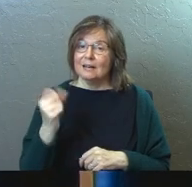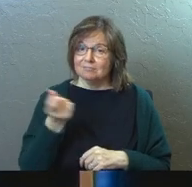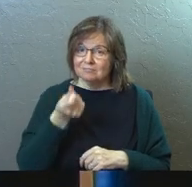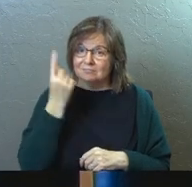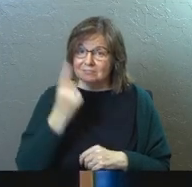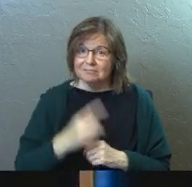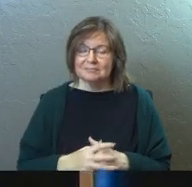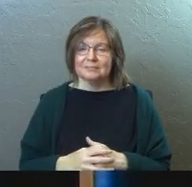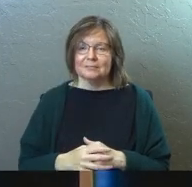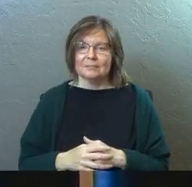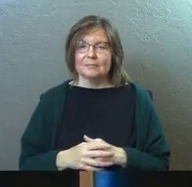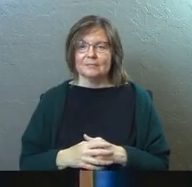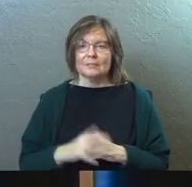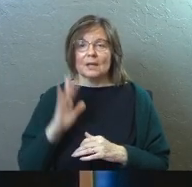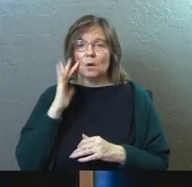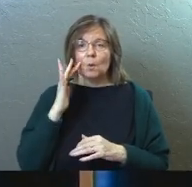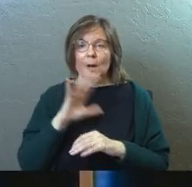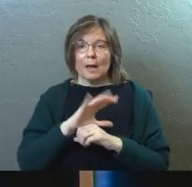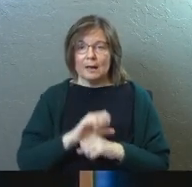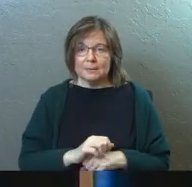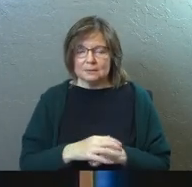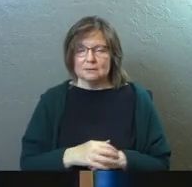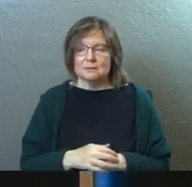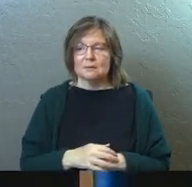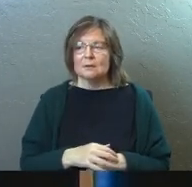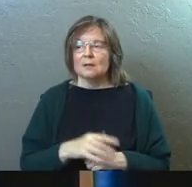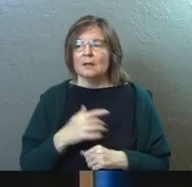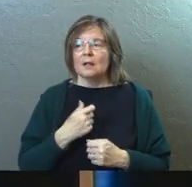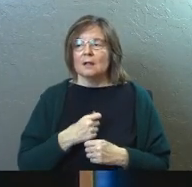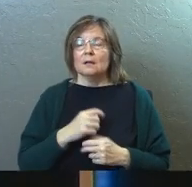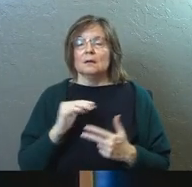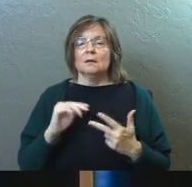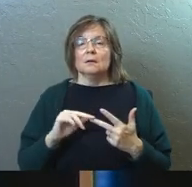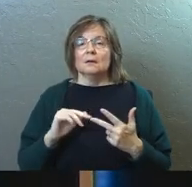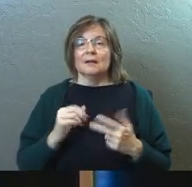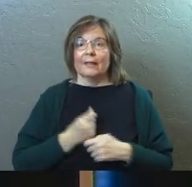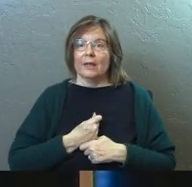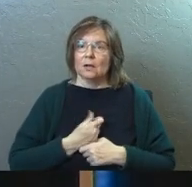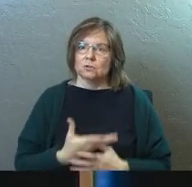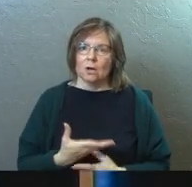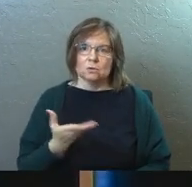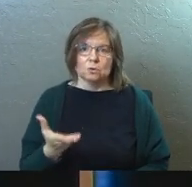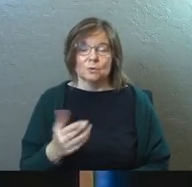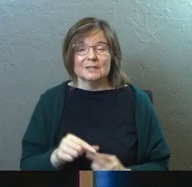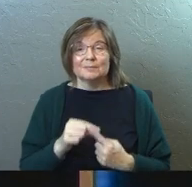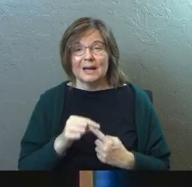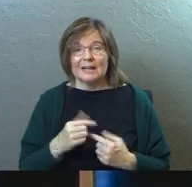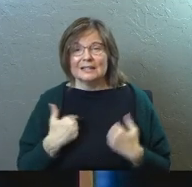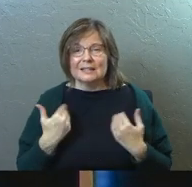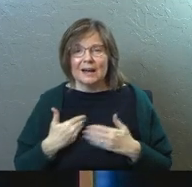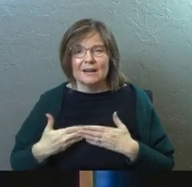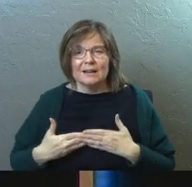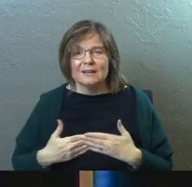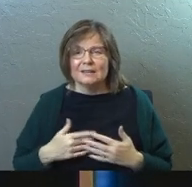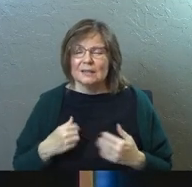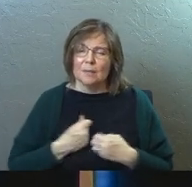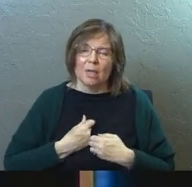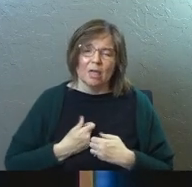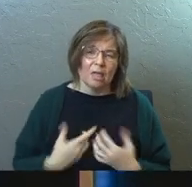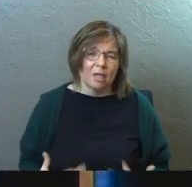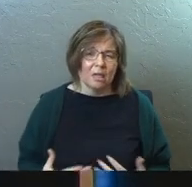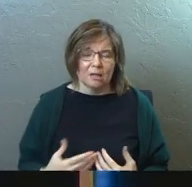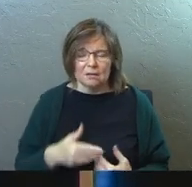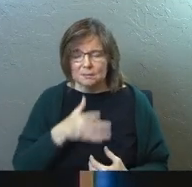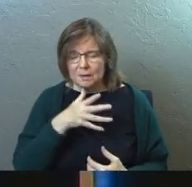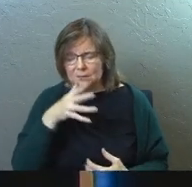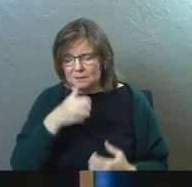I get it. They're annoying habits. This one, they've exhausted you, especially the little ones. Sometimes you're just exhausted, mom and